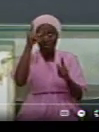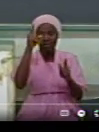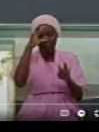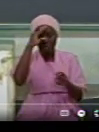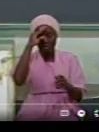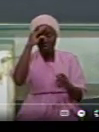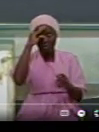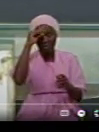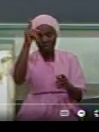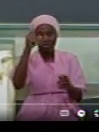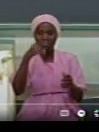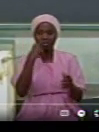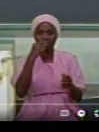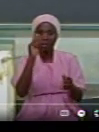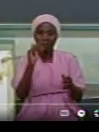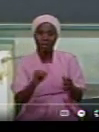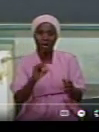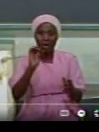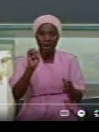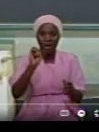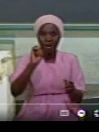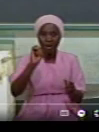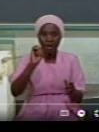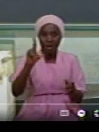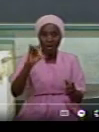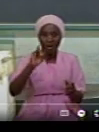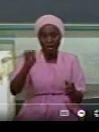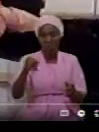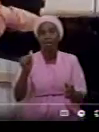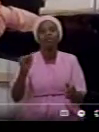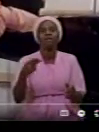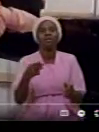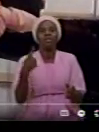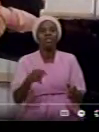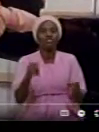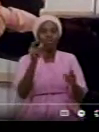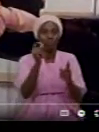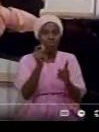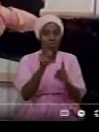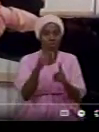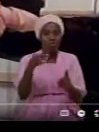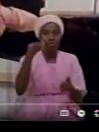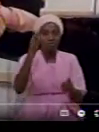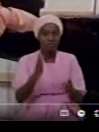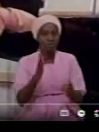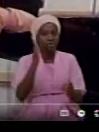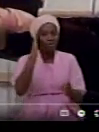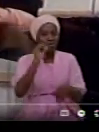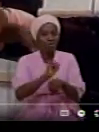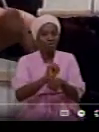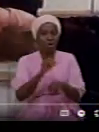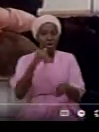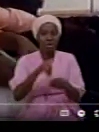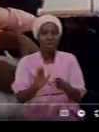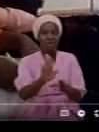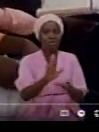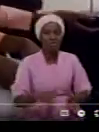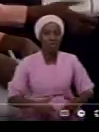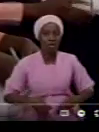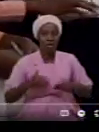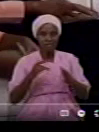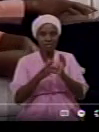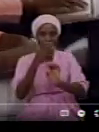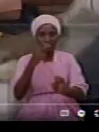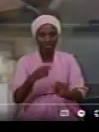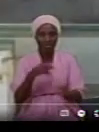of God will work in your life. Second Chronicles chapter